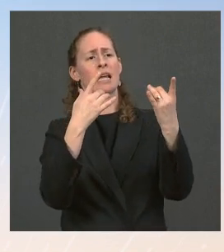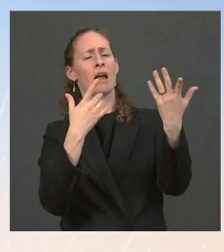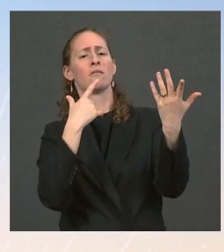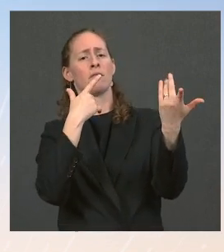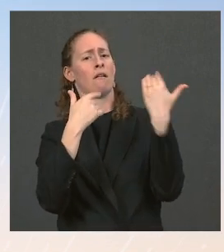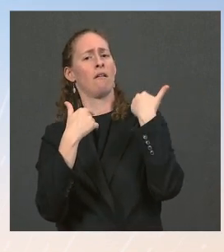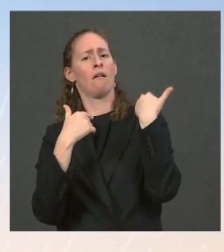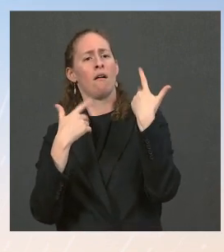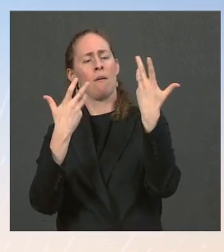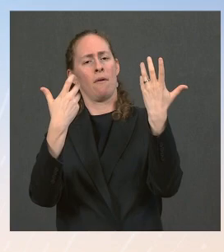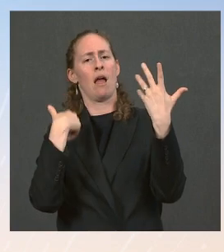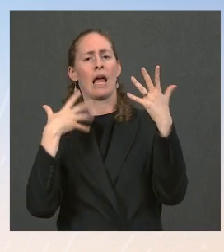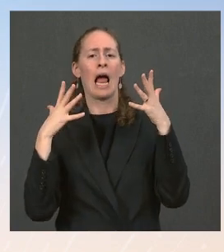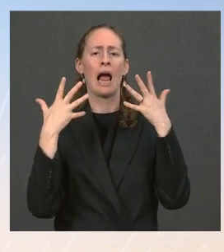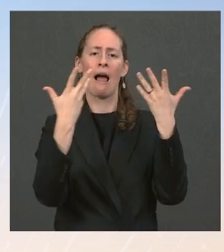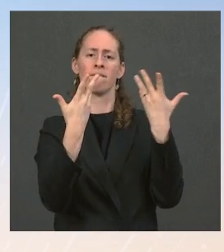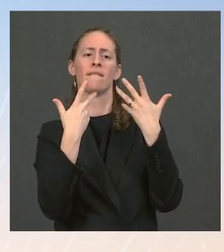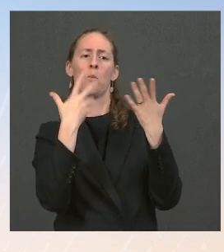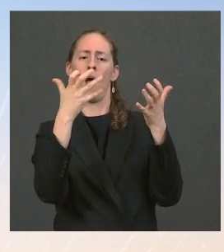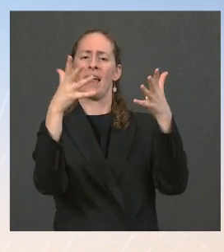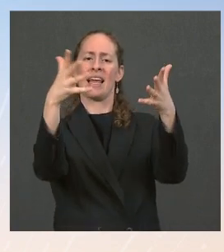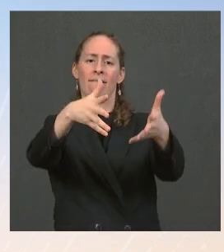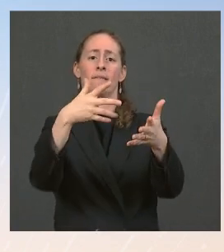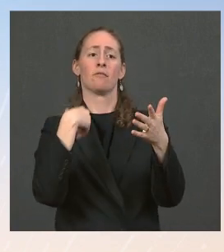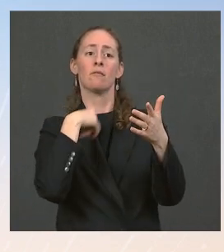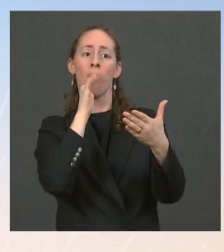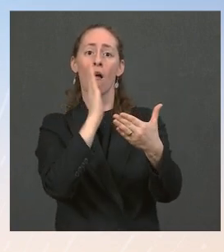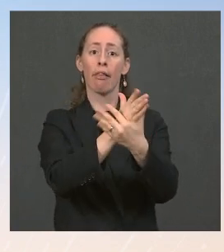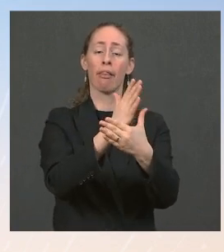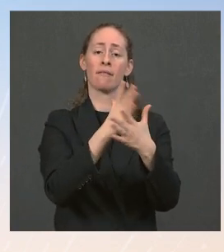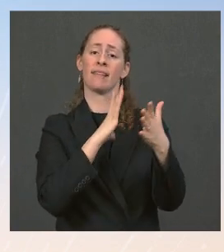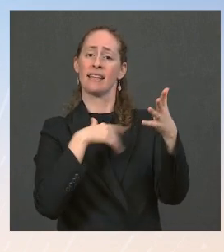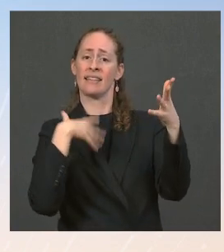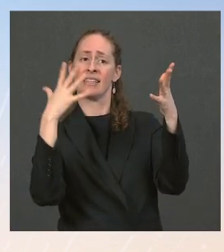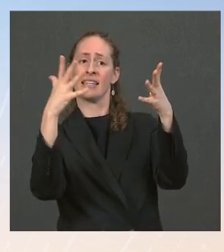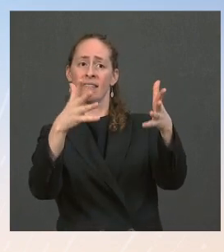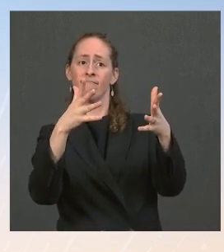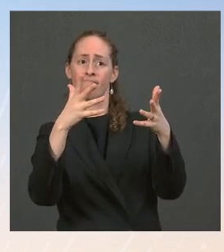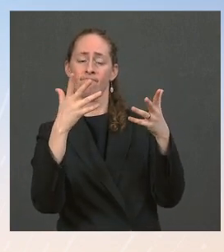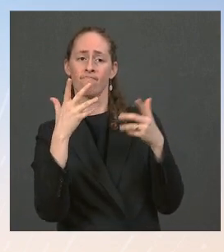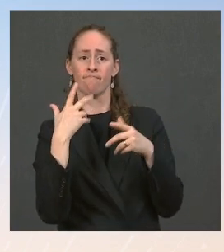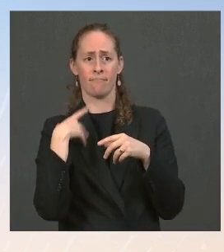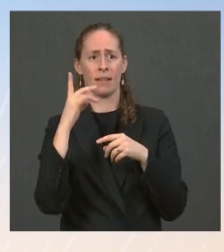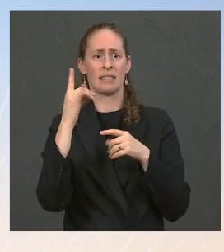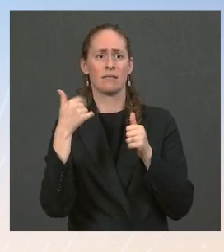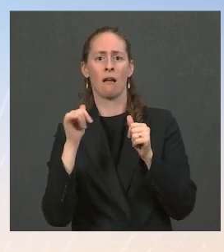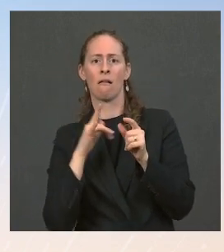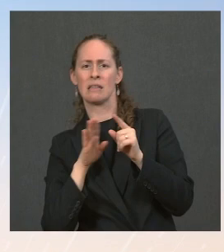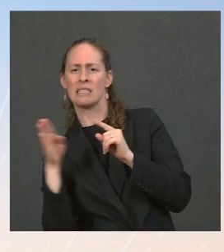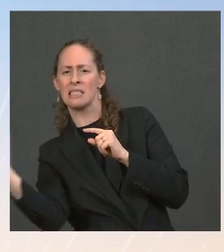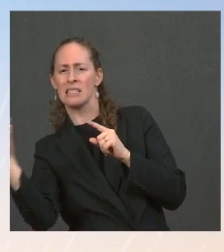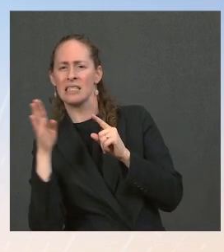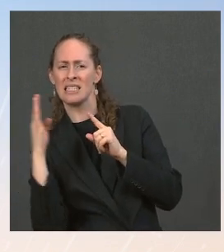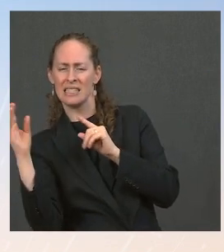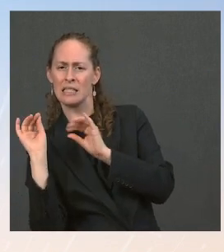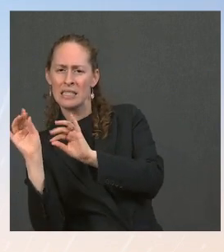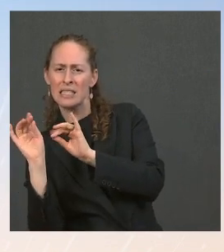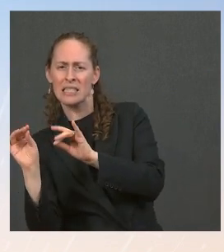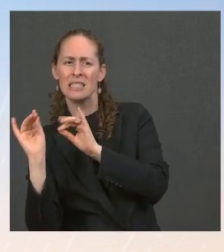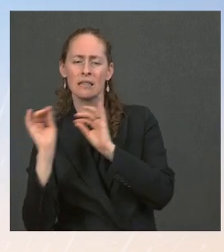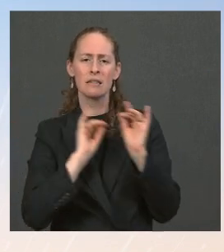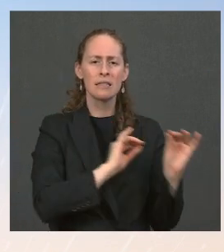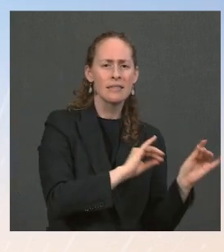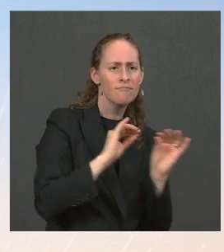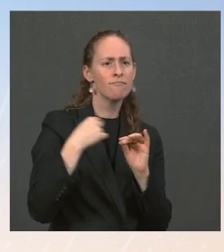place. And that's exactly what we did. And we supported them behind the scenes in any way that they asked for. We also